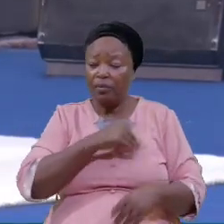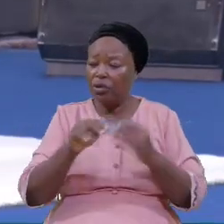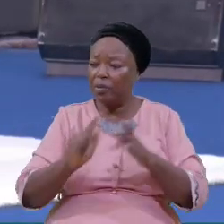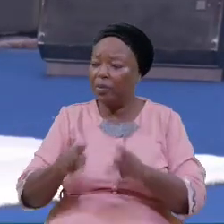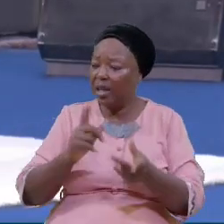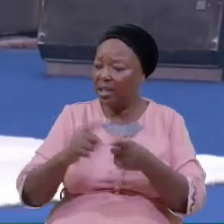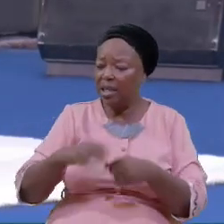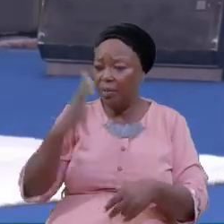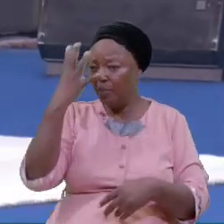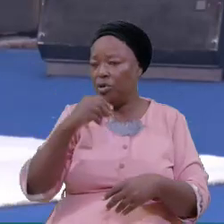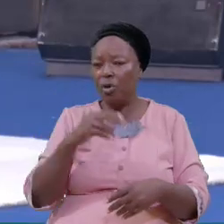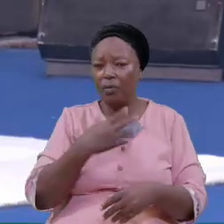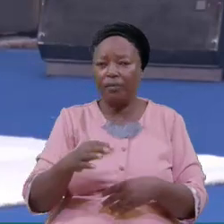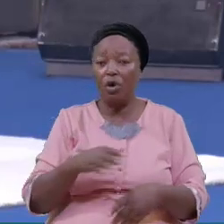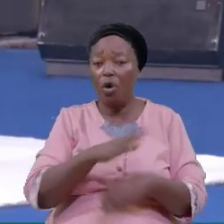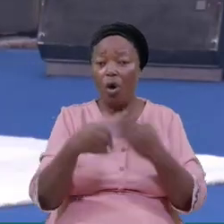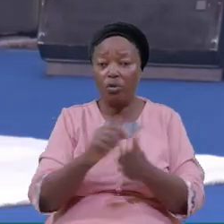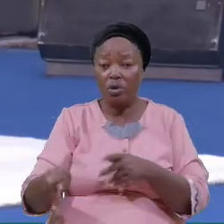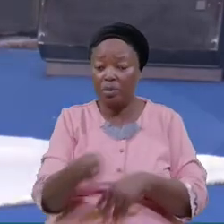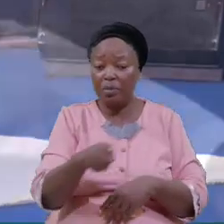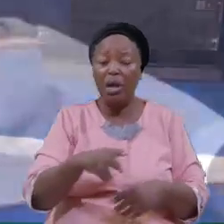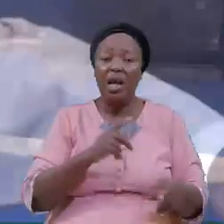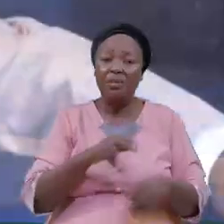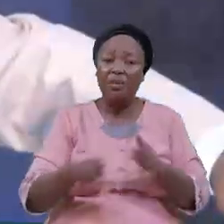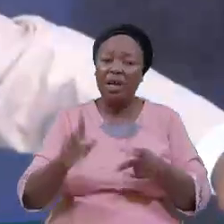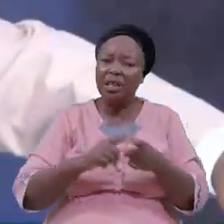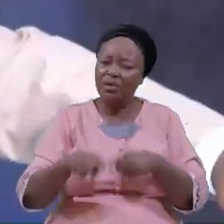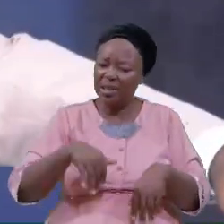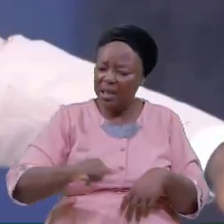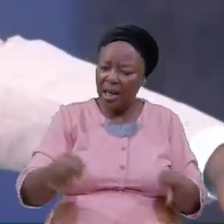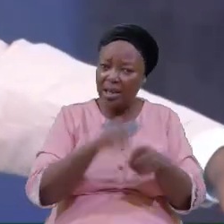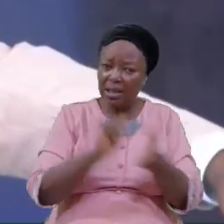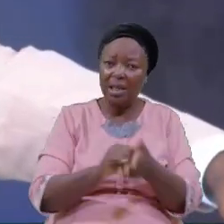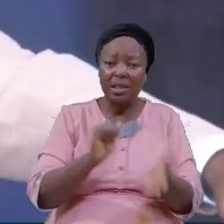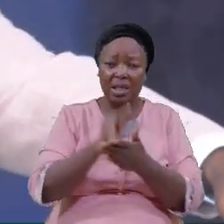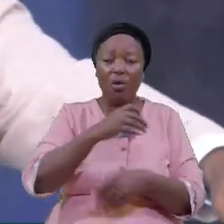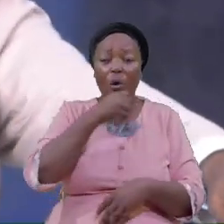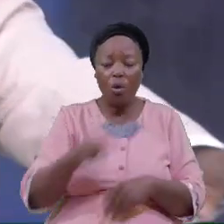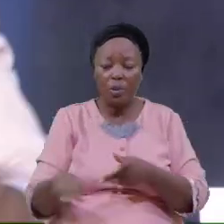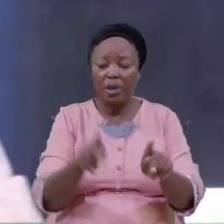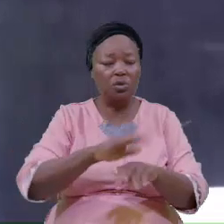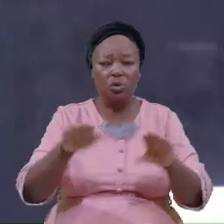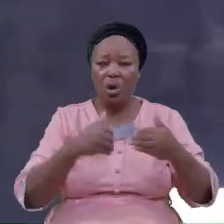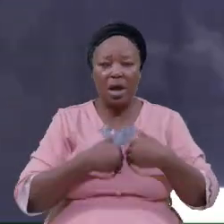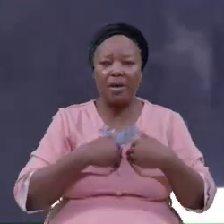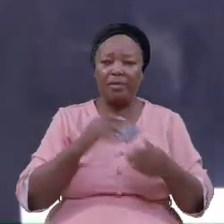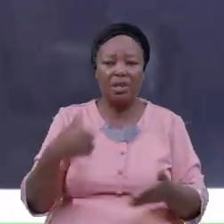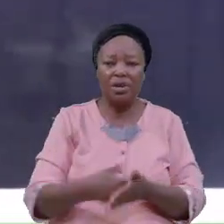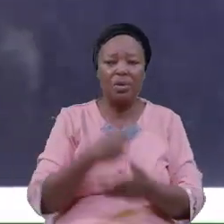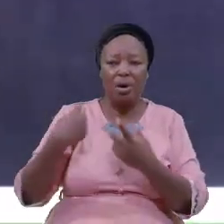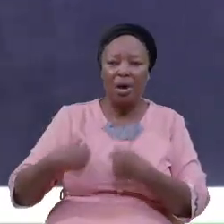still like that, that's the old heart, you don't have the new heart.